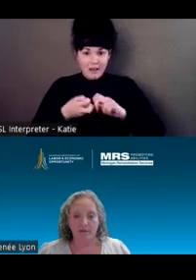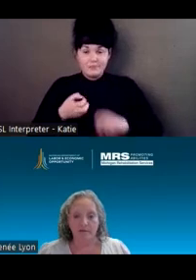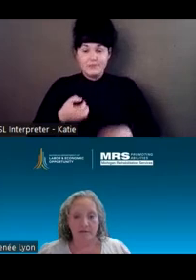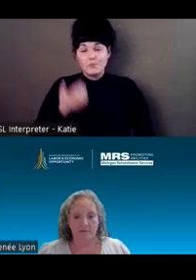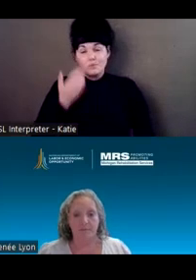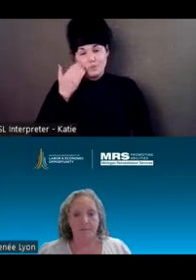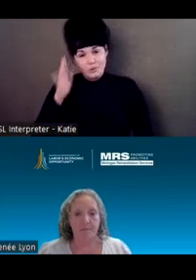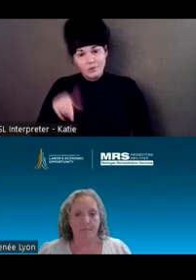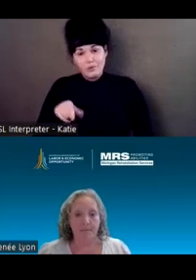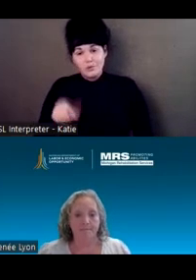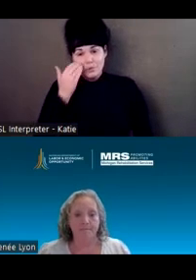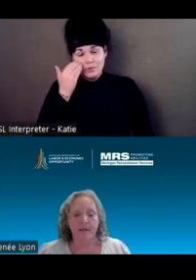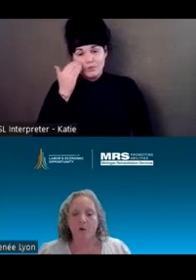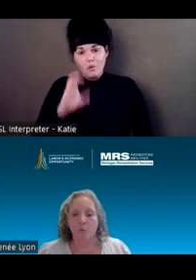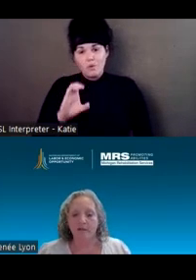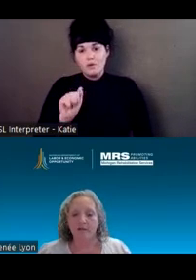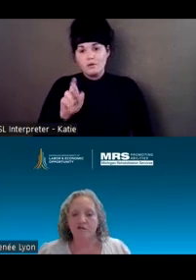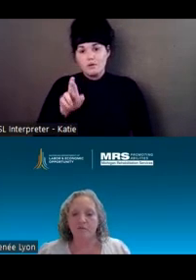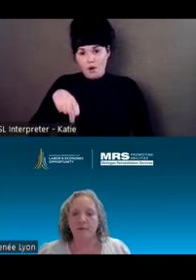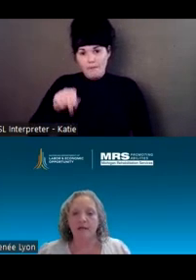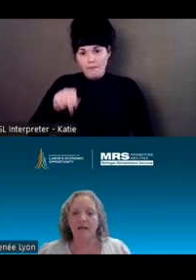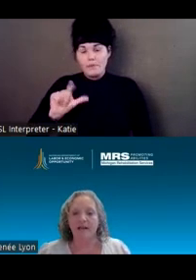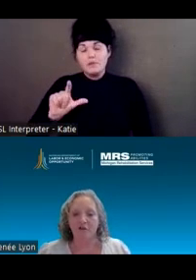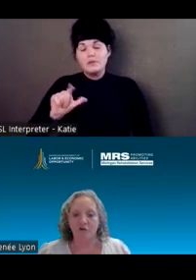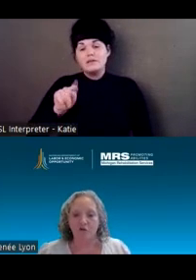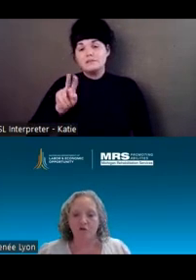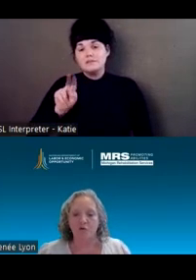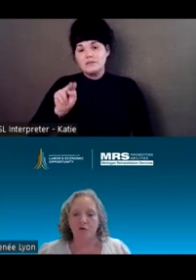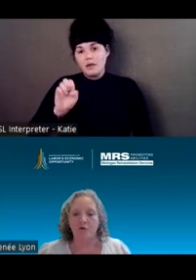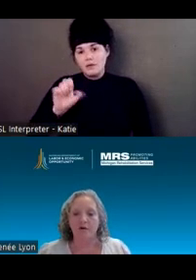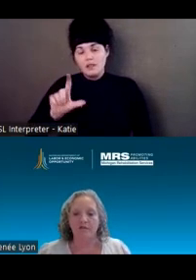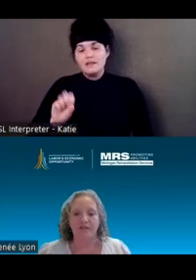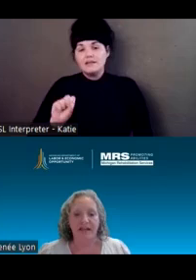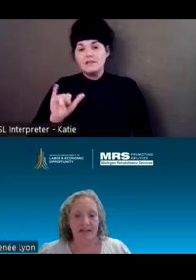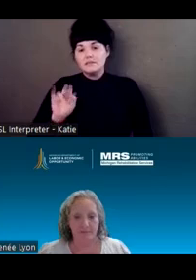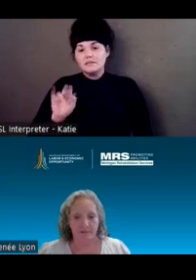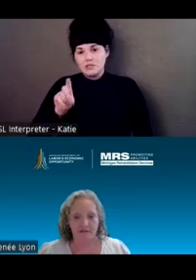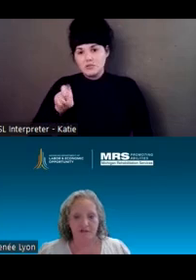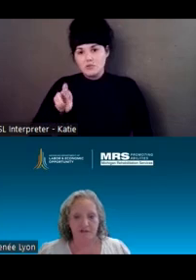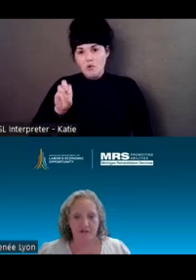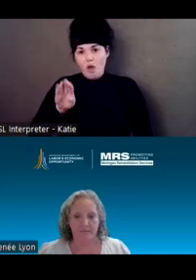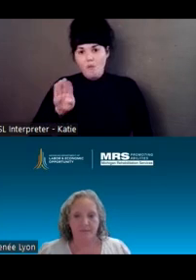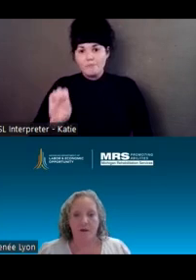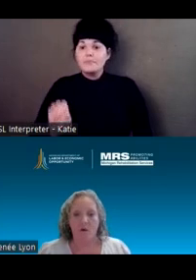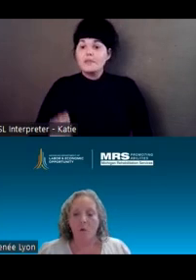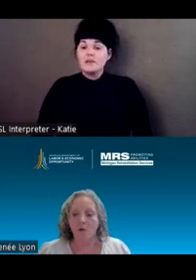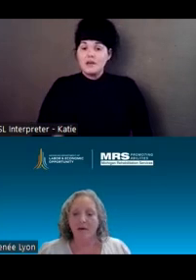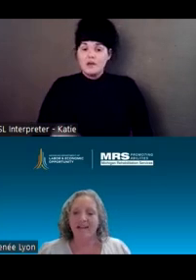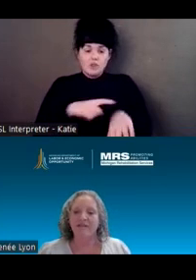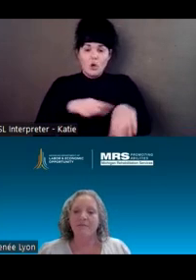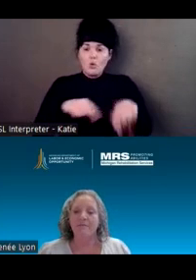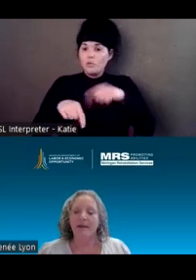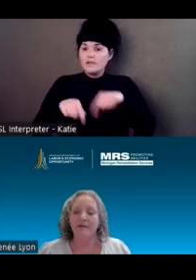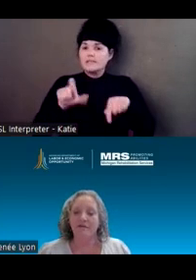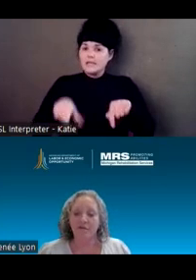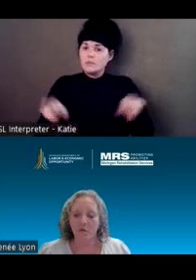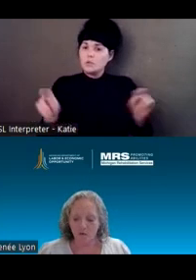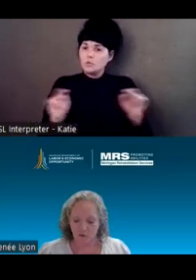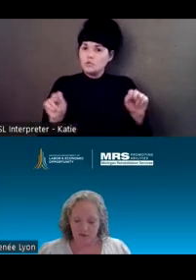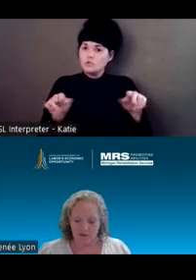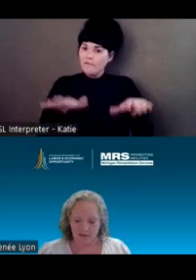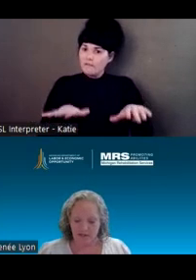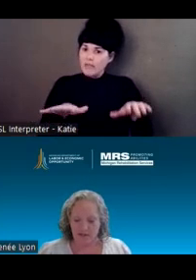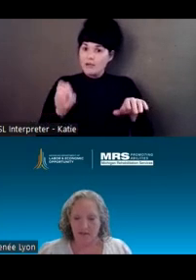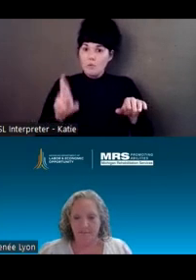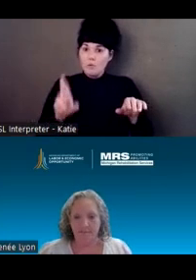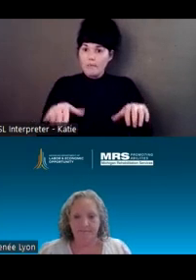carpal tunnel syndrome. Wrists should be in a neutral or flat position, or even bent